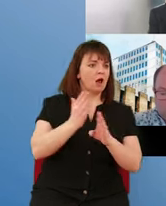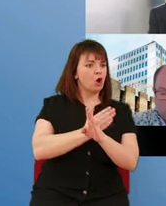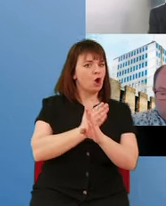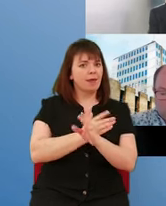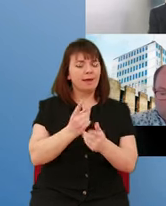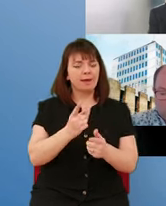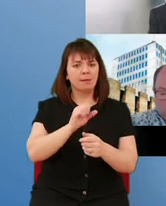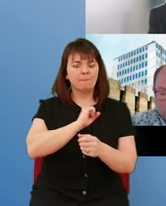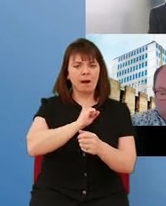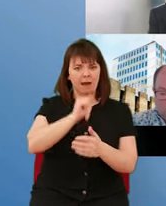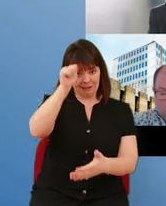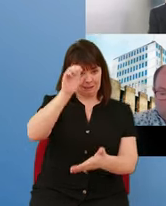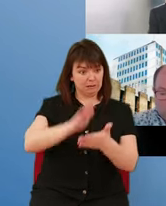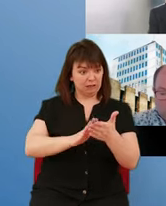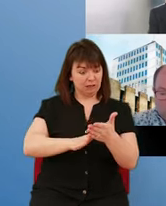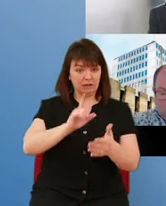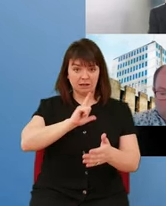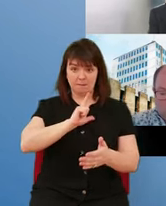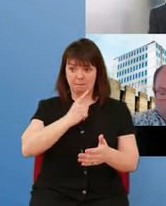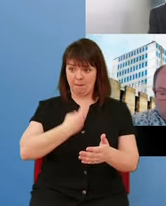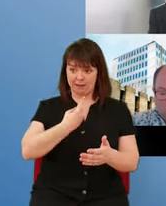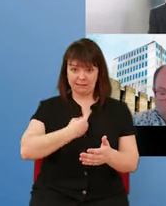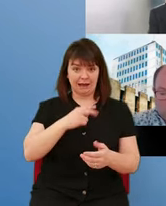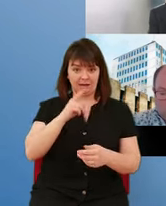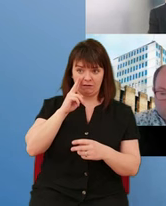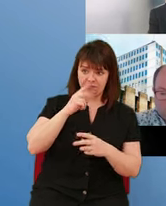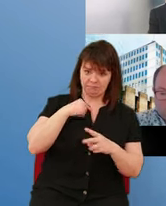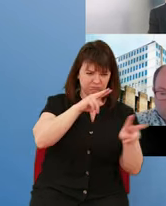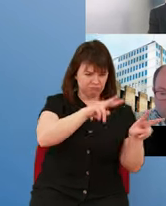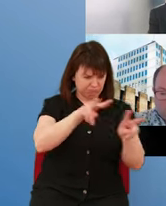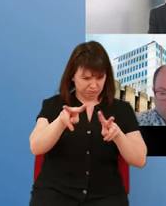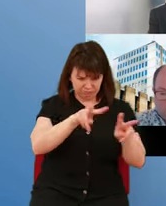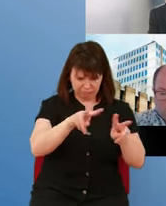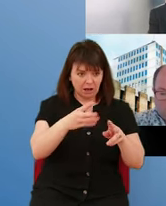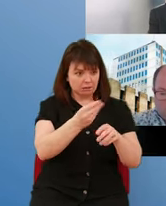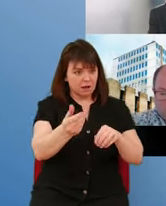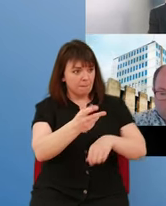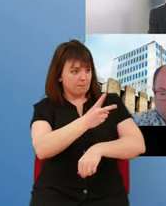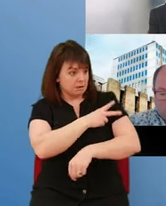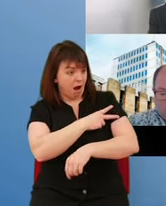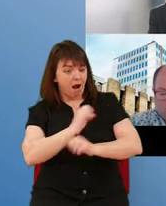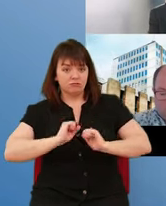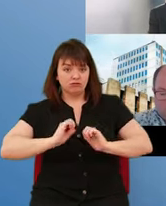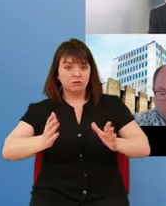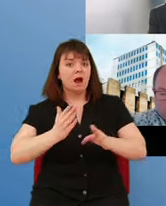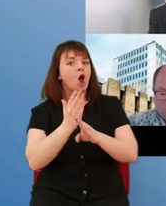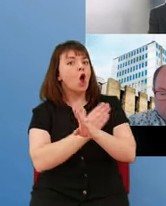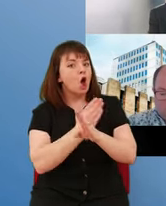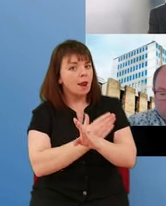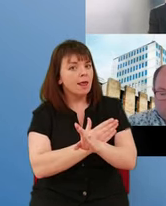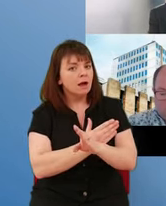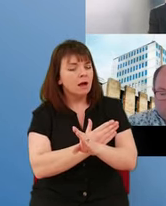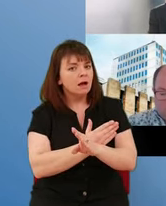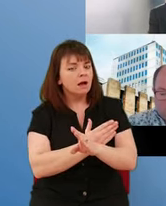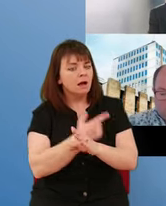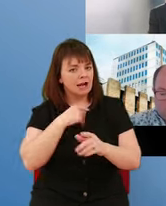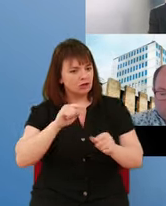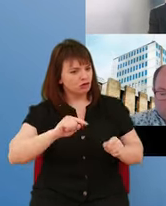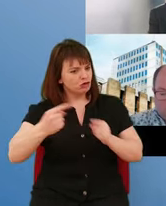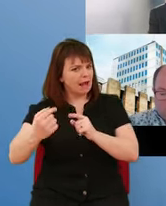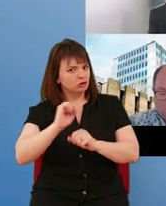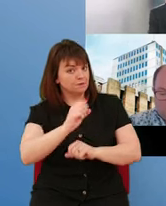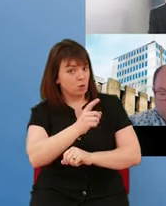seeing challenges for staff in primary care. So just wondering if that might be something we want to revisit again and just do a stock take with where those kind of forecasts are